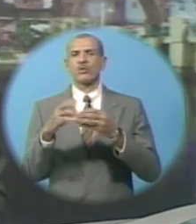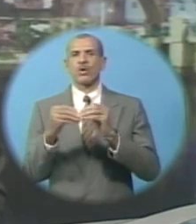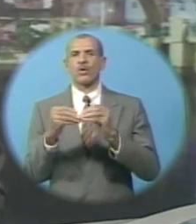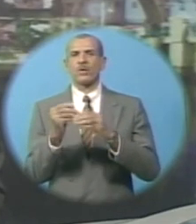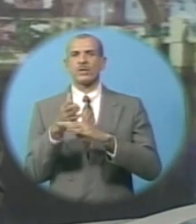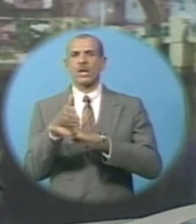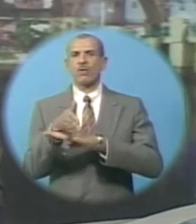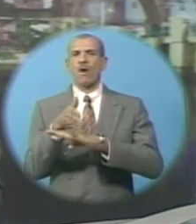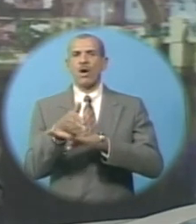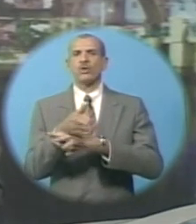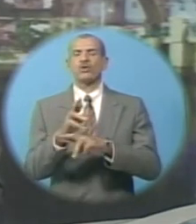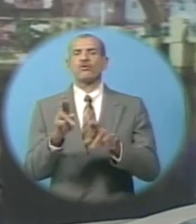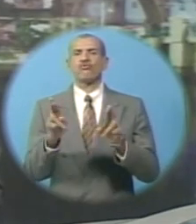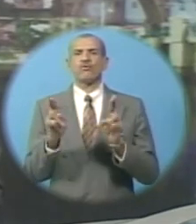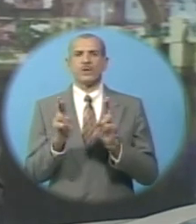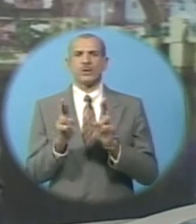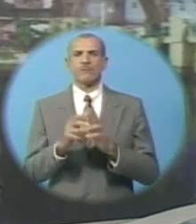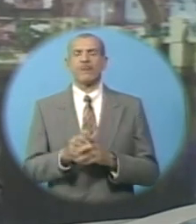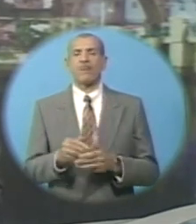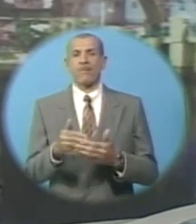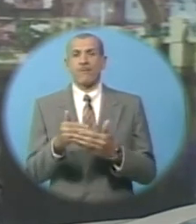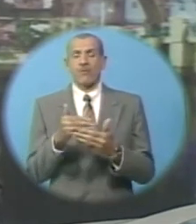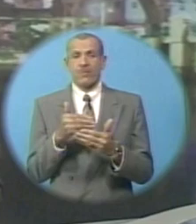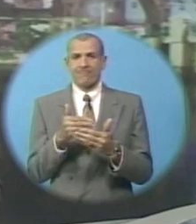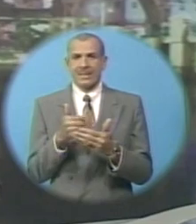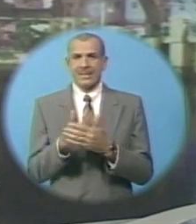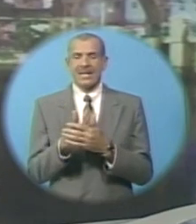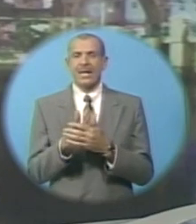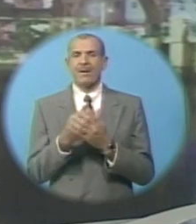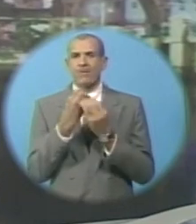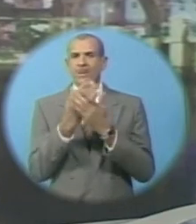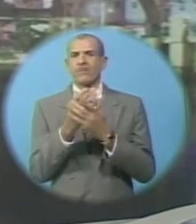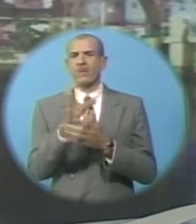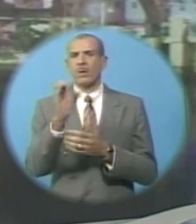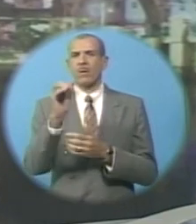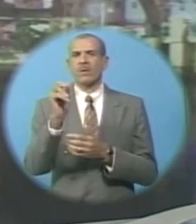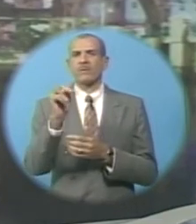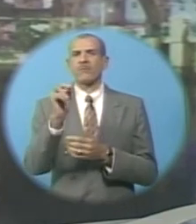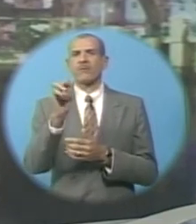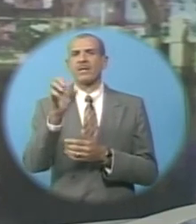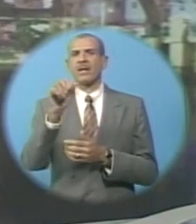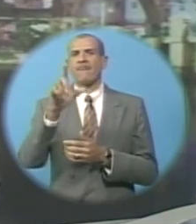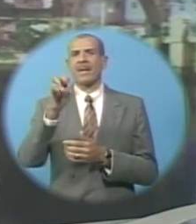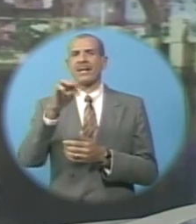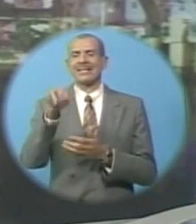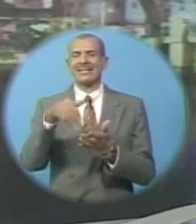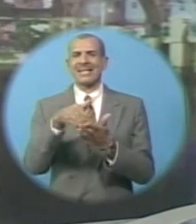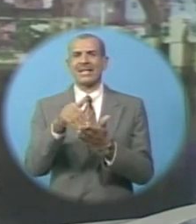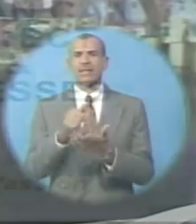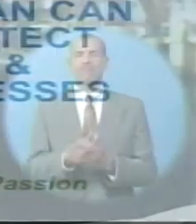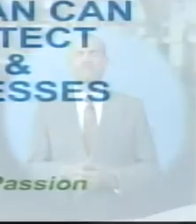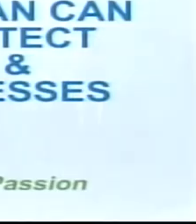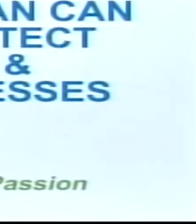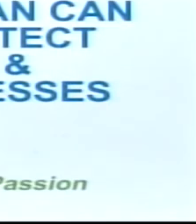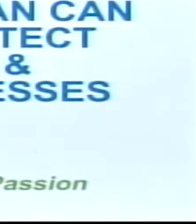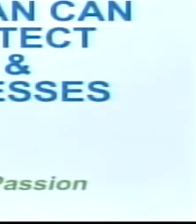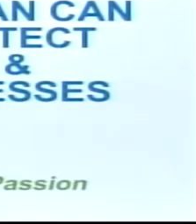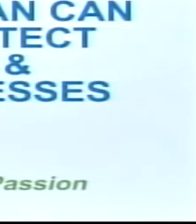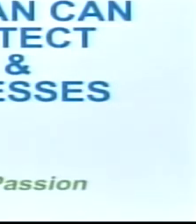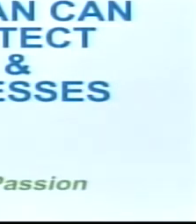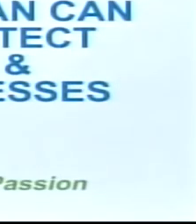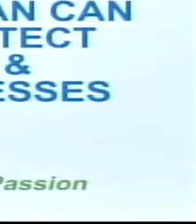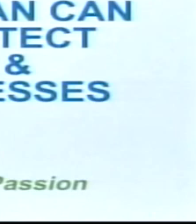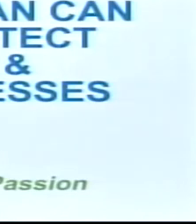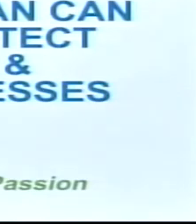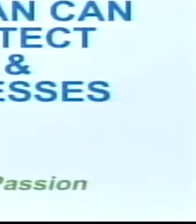making headlines across the region. But before we get there, here's a tip from Coverley Medical Center. Regular checkups by a physician